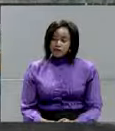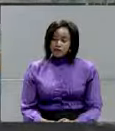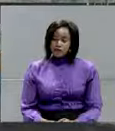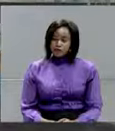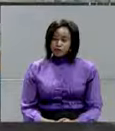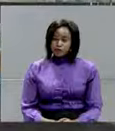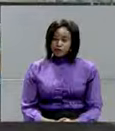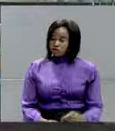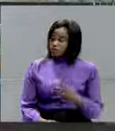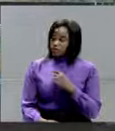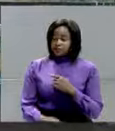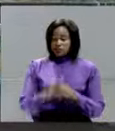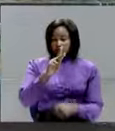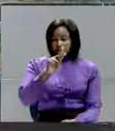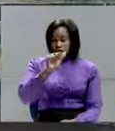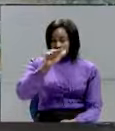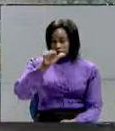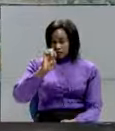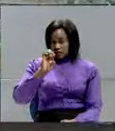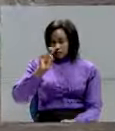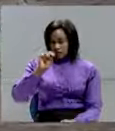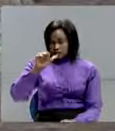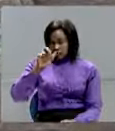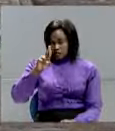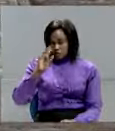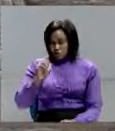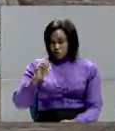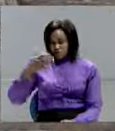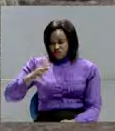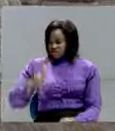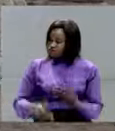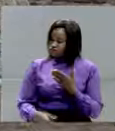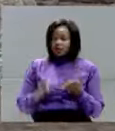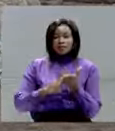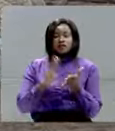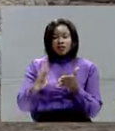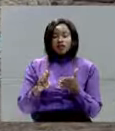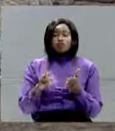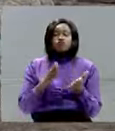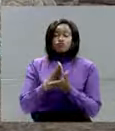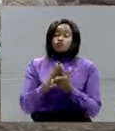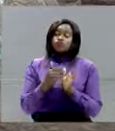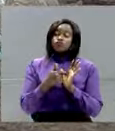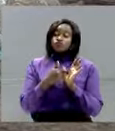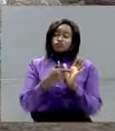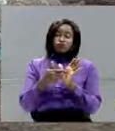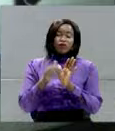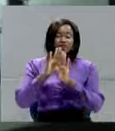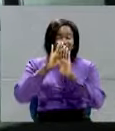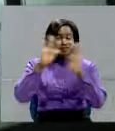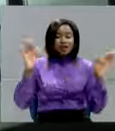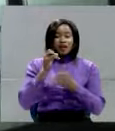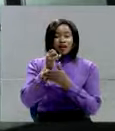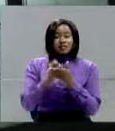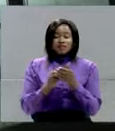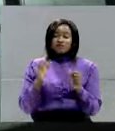Kasensero landing site in Masaka needs no description on how serious the prevalence of HIV/AIDS is and